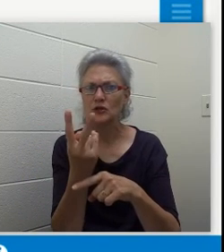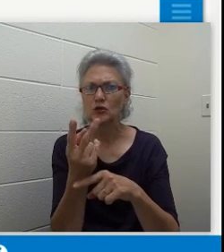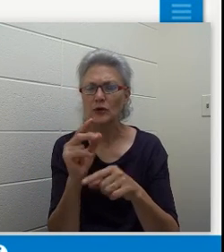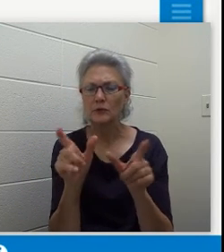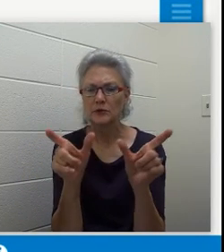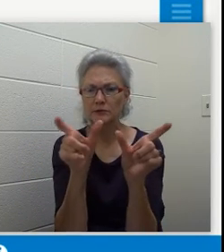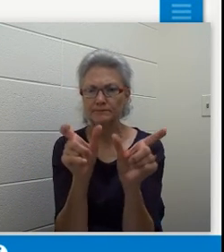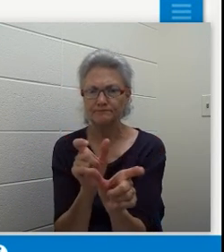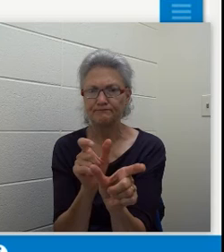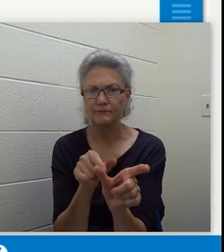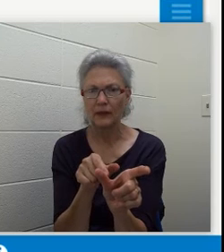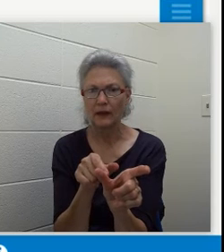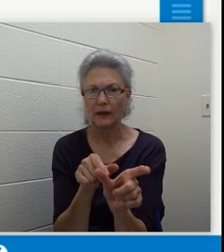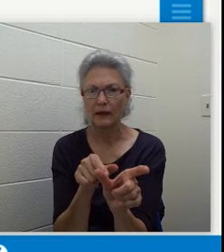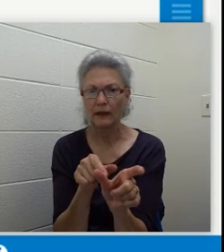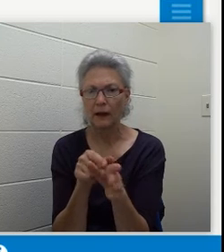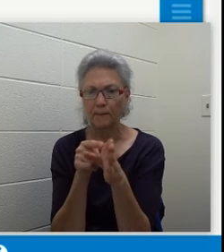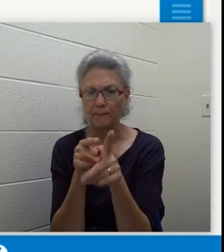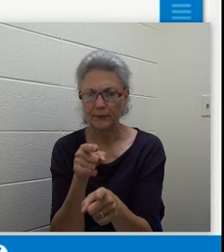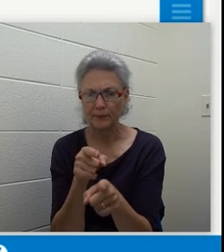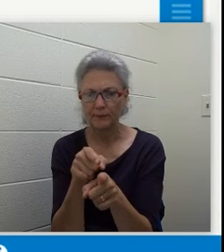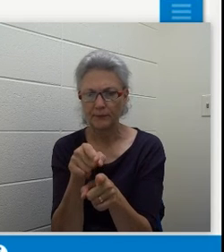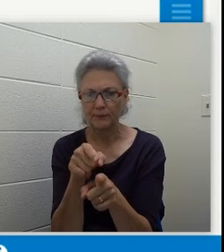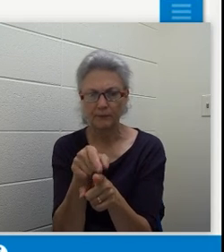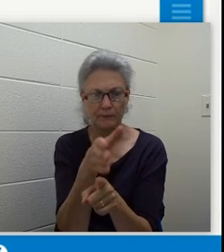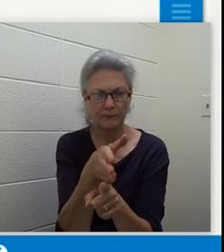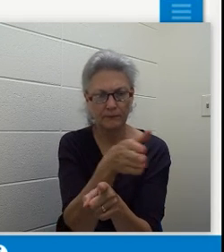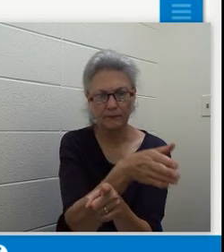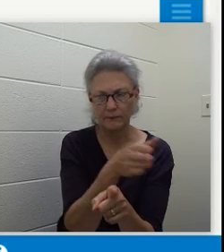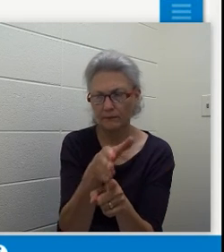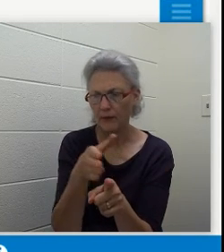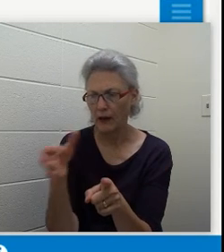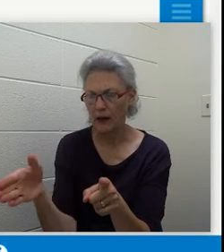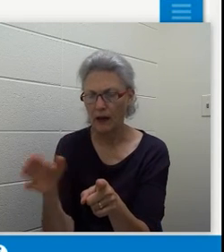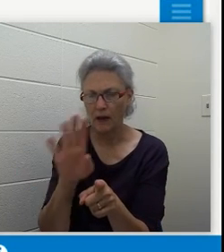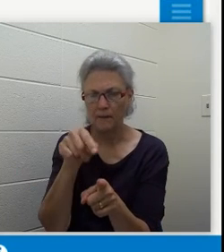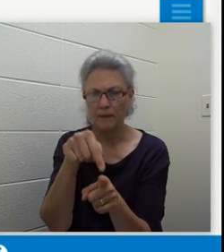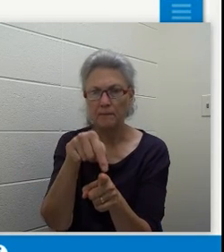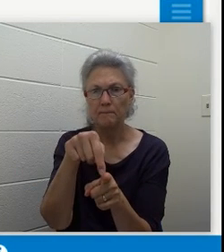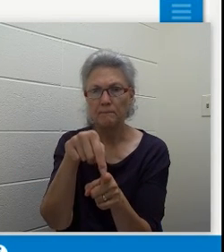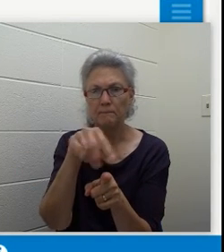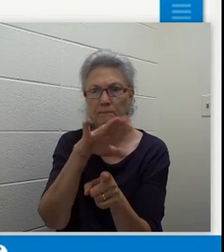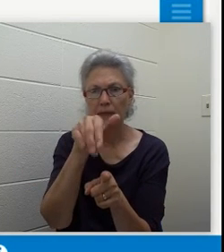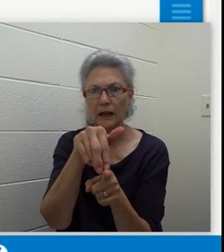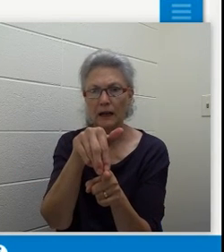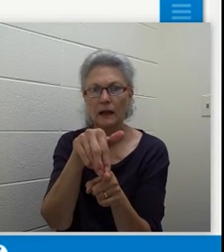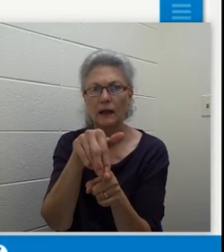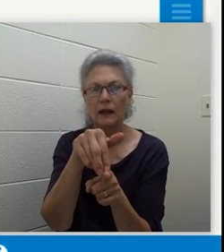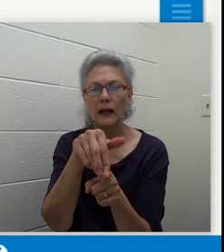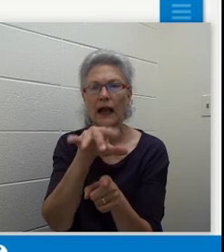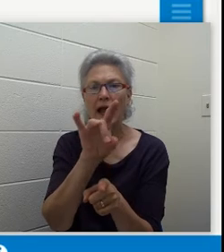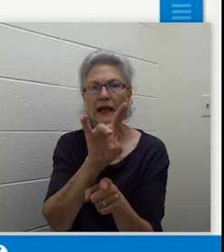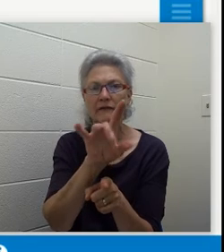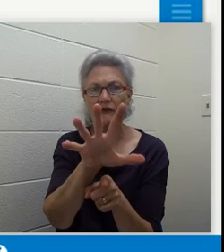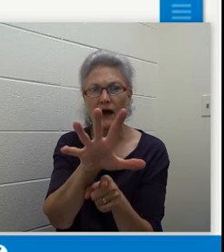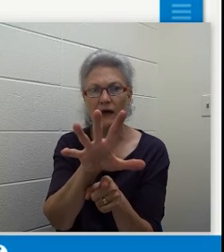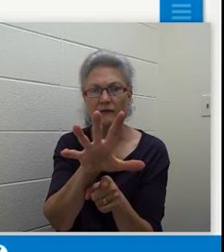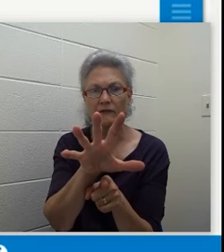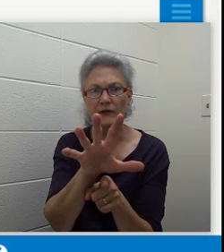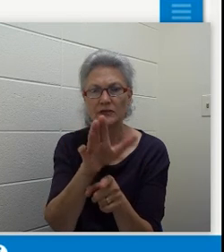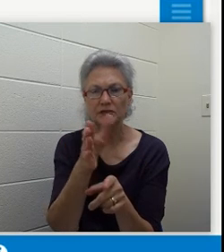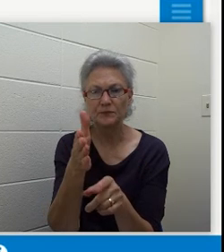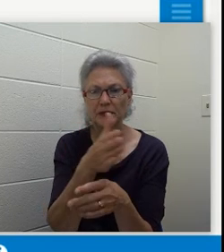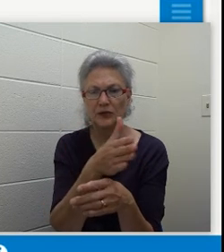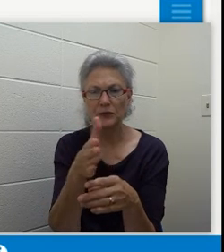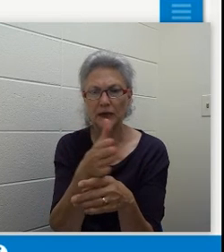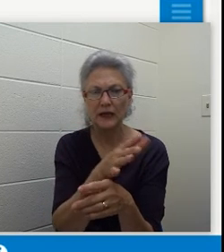I'm really going to focus on between 80 and 90. And I know that 85 is between 80 and 90.